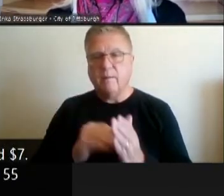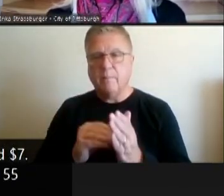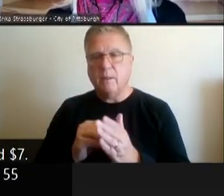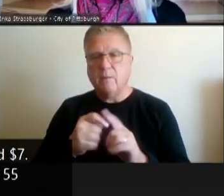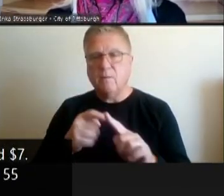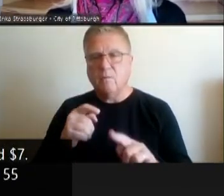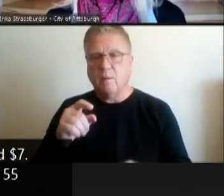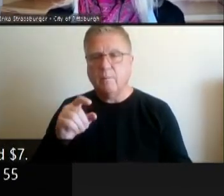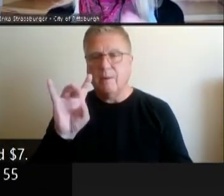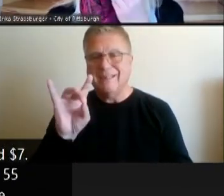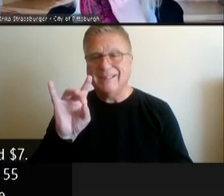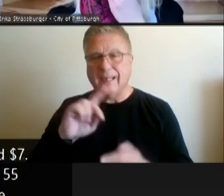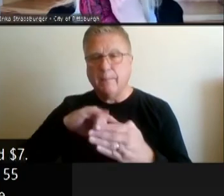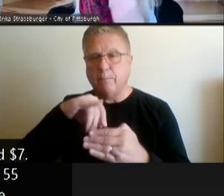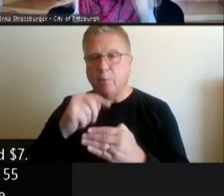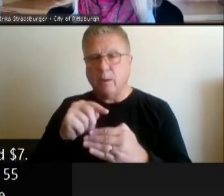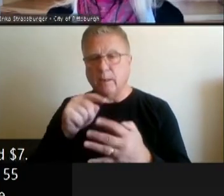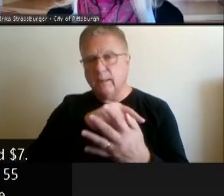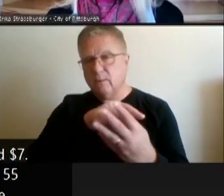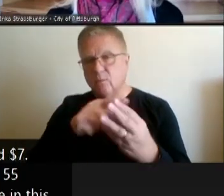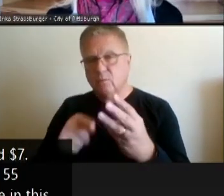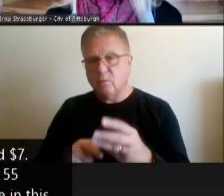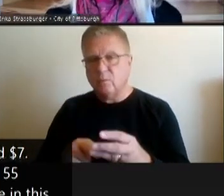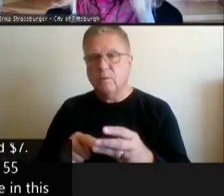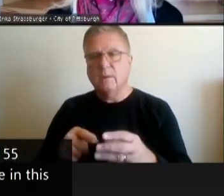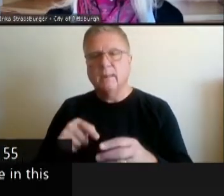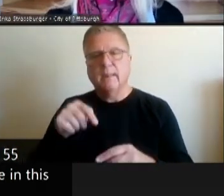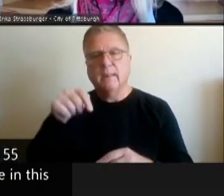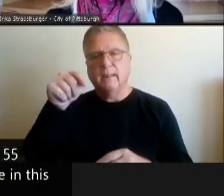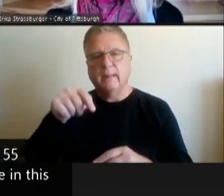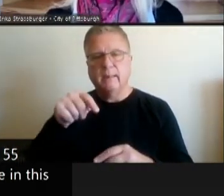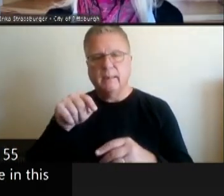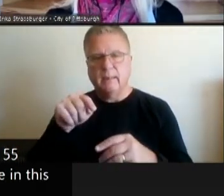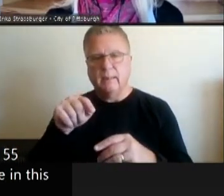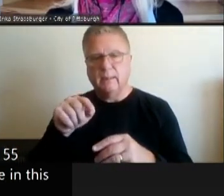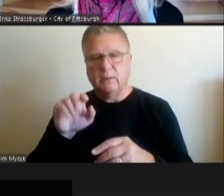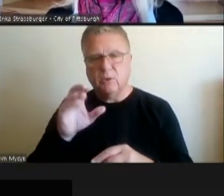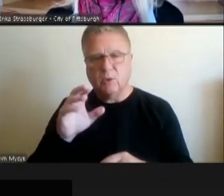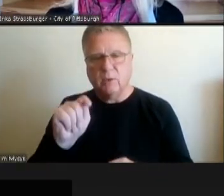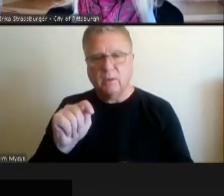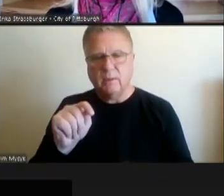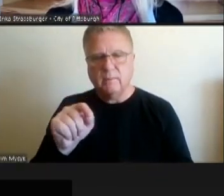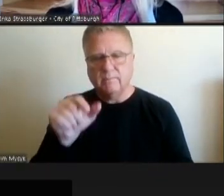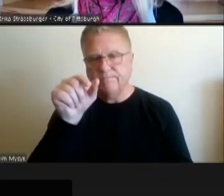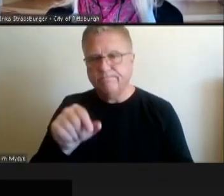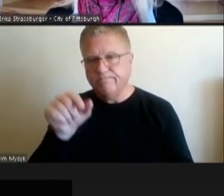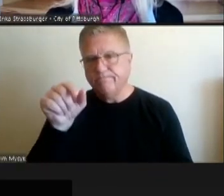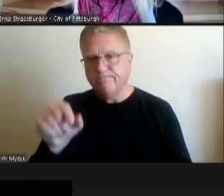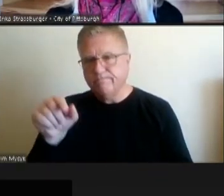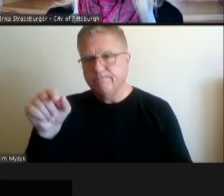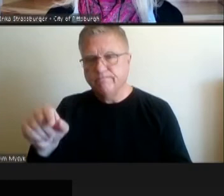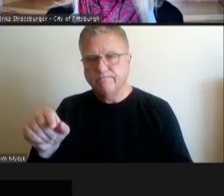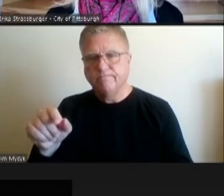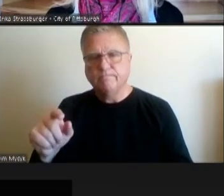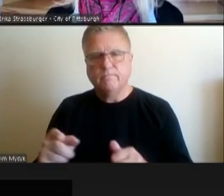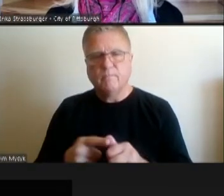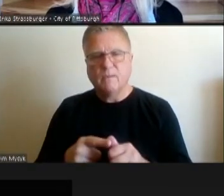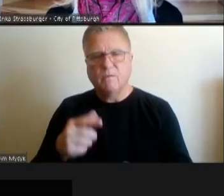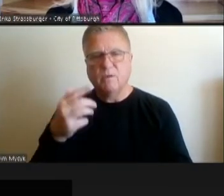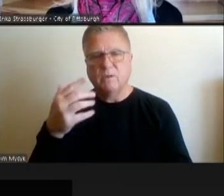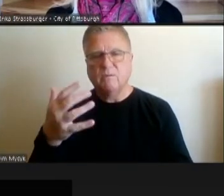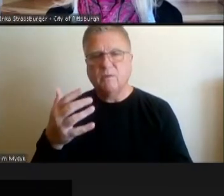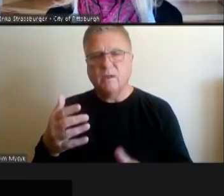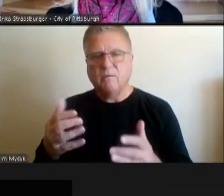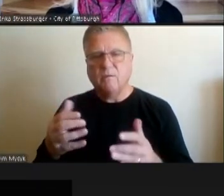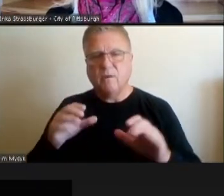8 projects that you see in this chart. So the first 5 are